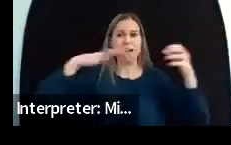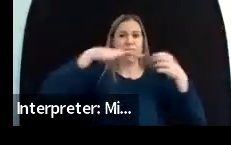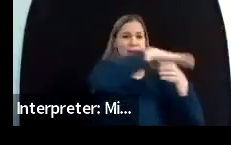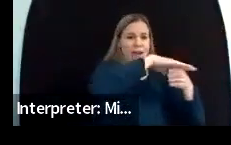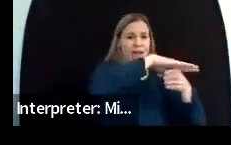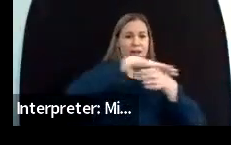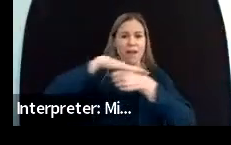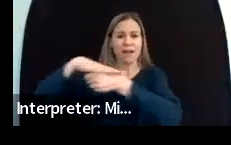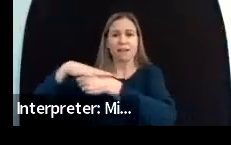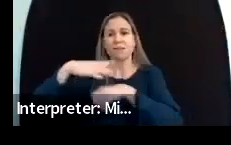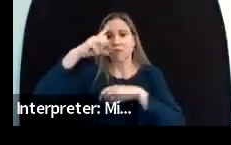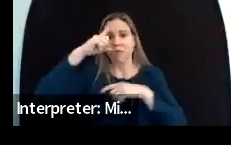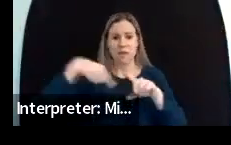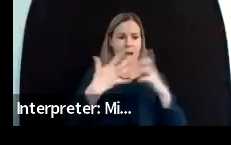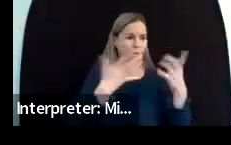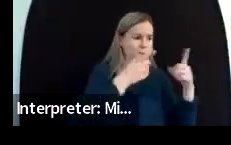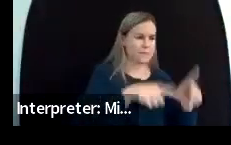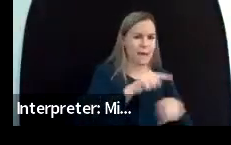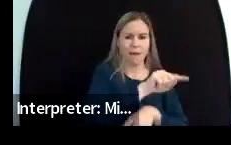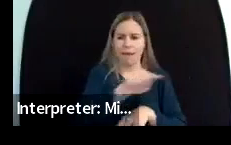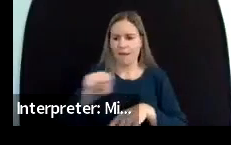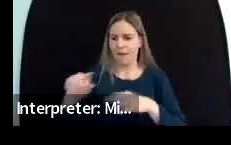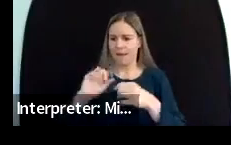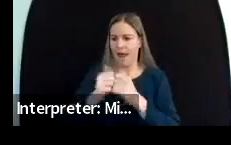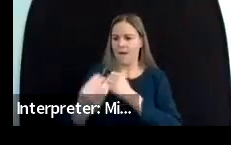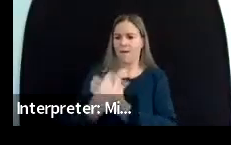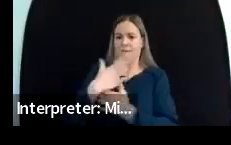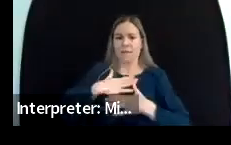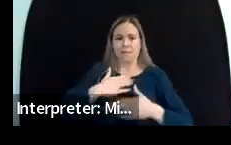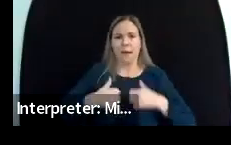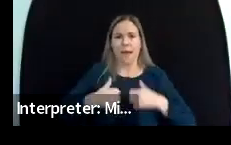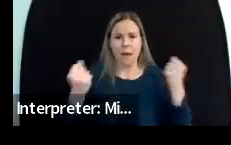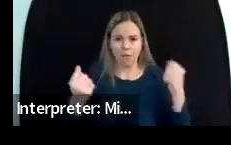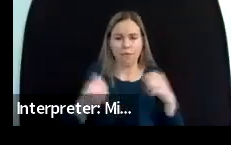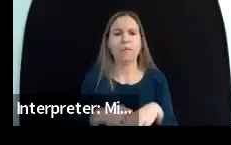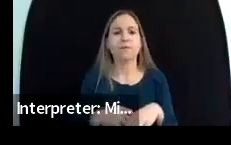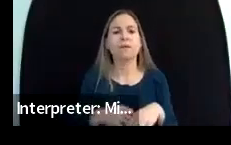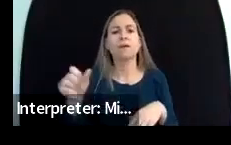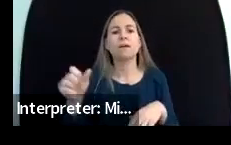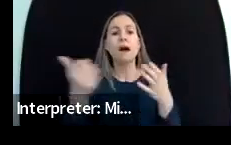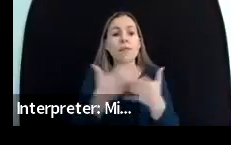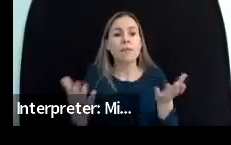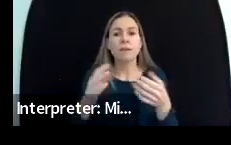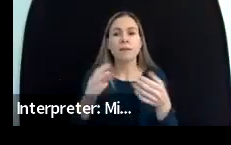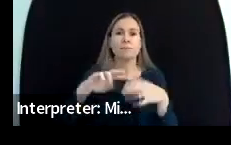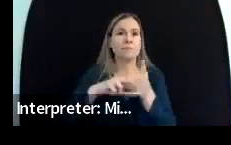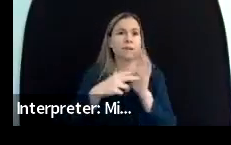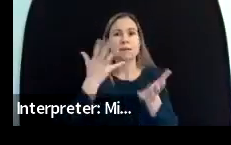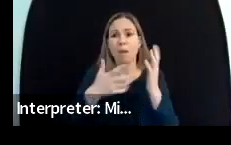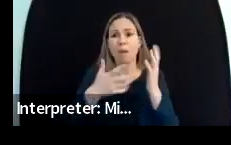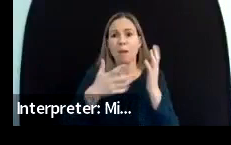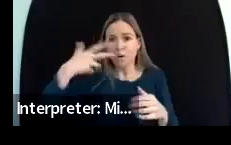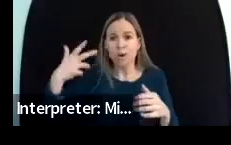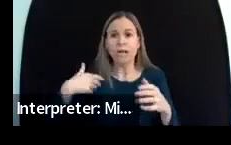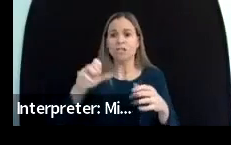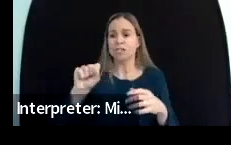gosh, what is happening in each of these areas that affects our health? Other things that would come into this, for example, are immigration status can affect our